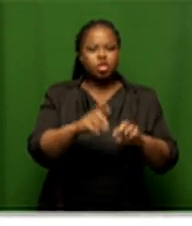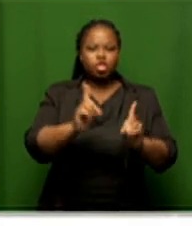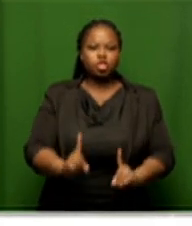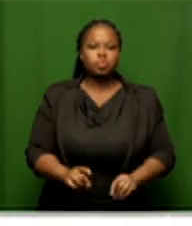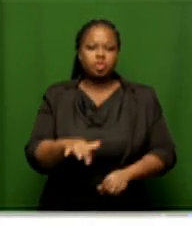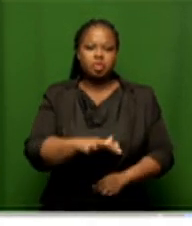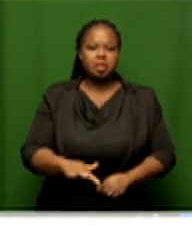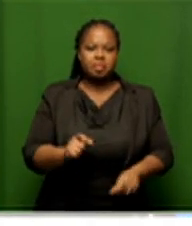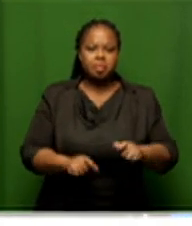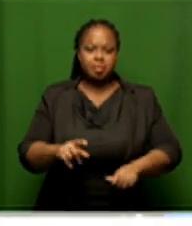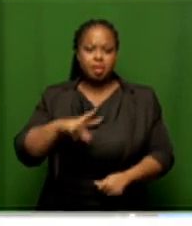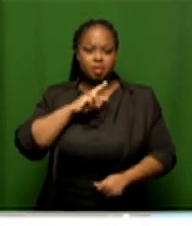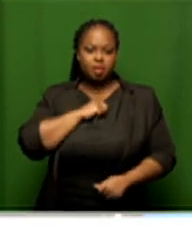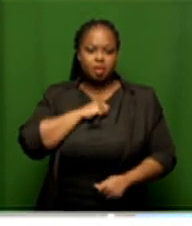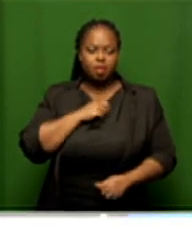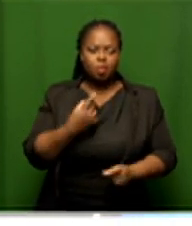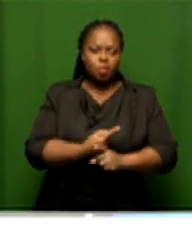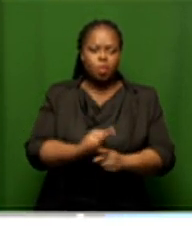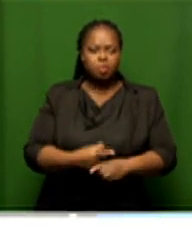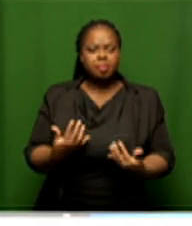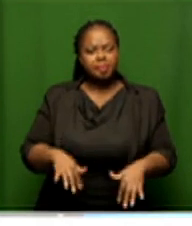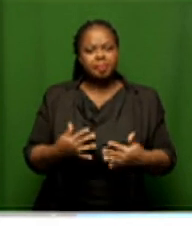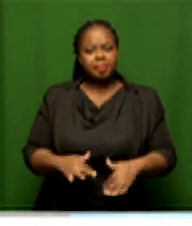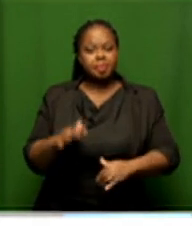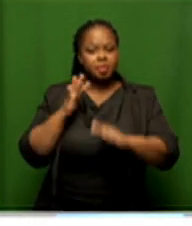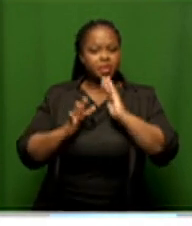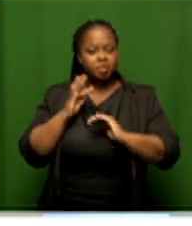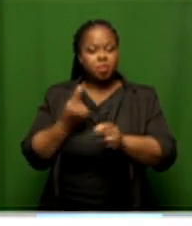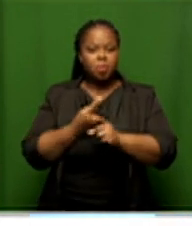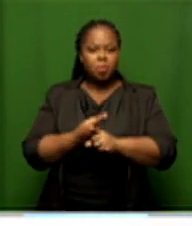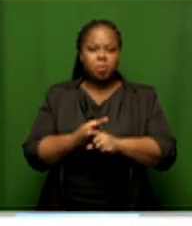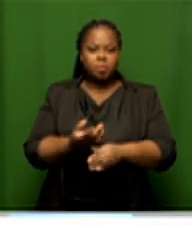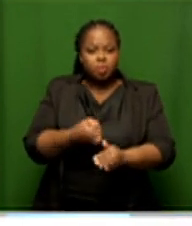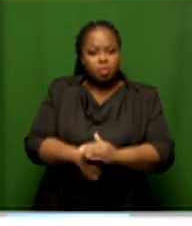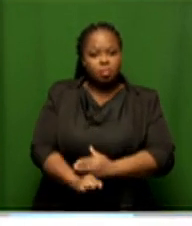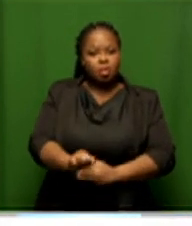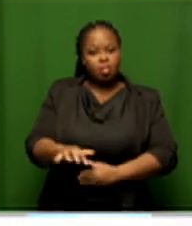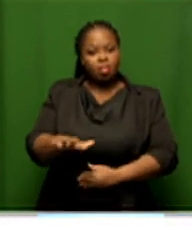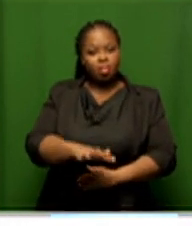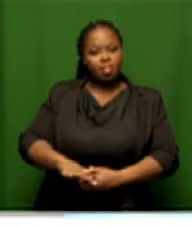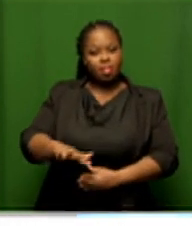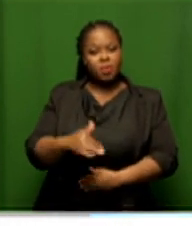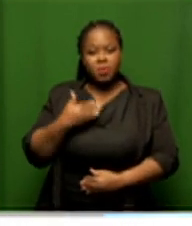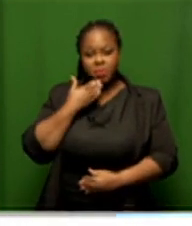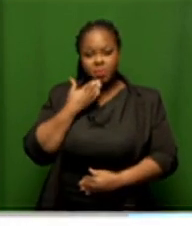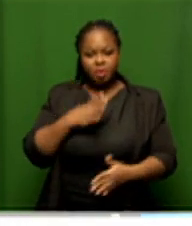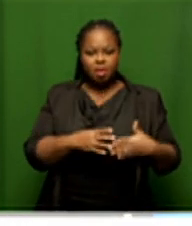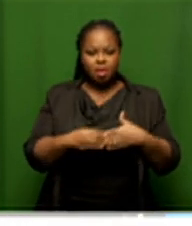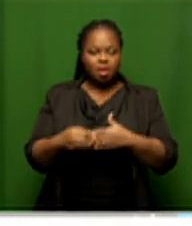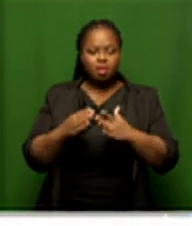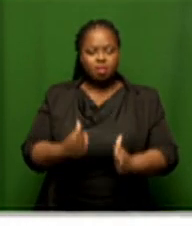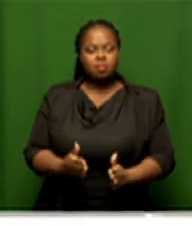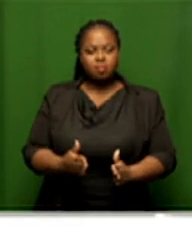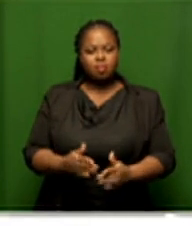for the people of KwaZulu-Natal, with a great history. It's also, of course, the birthplace of one of the leaders